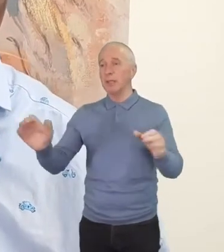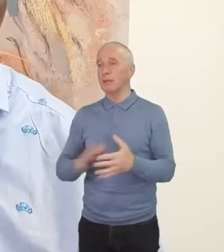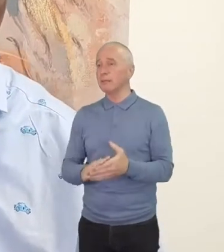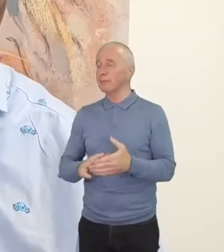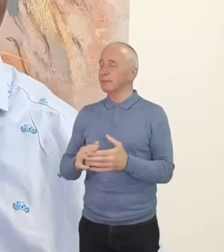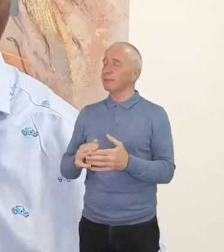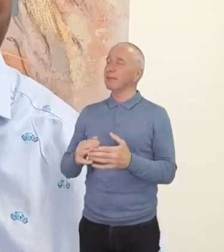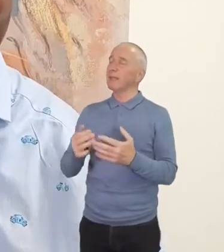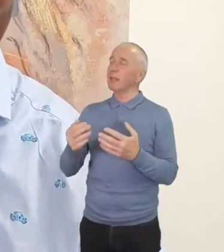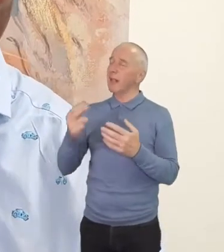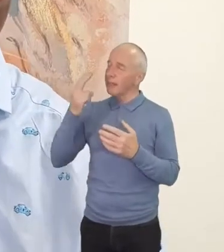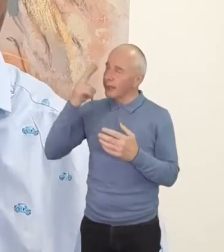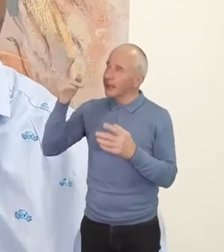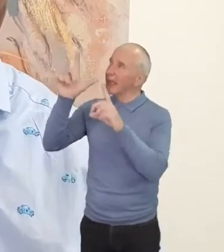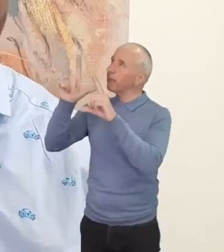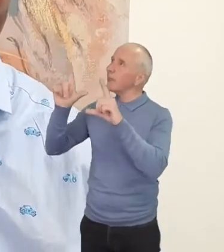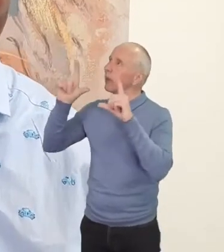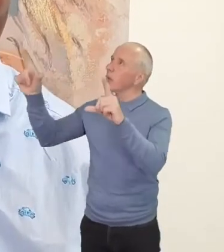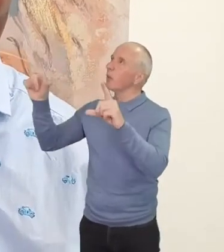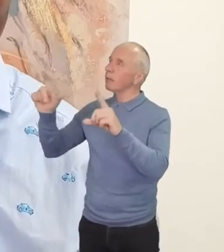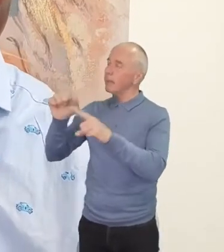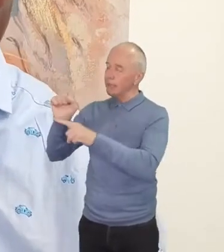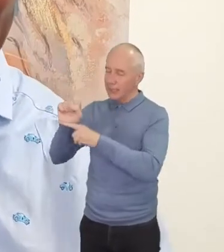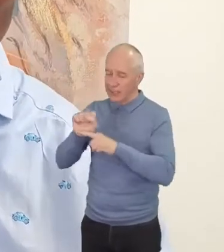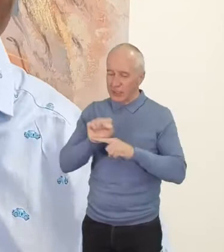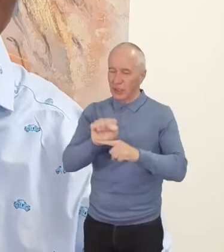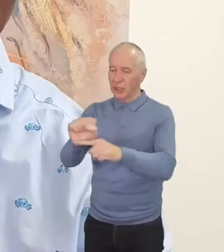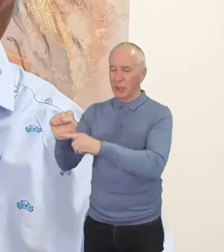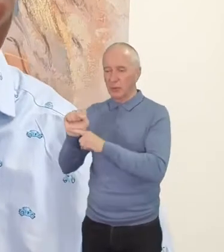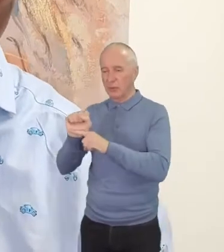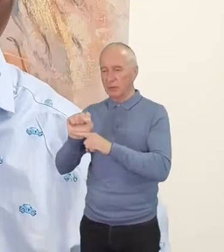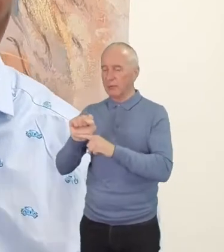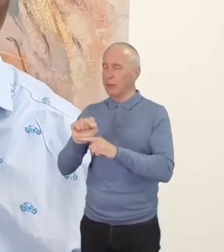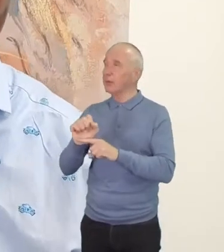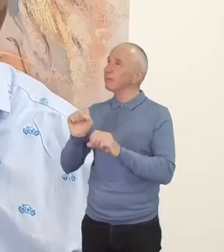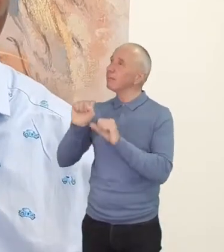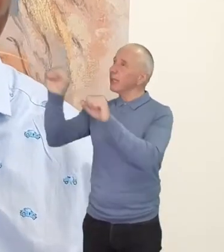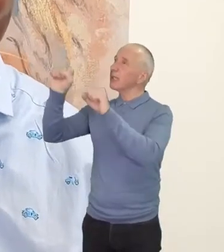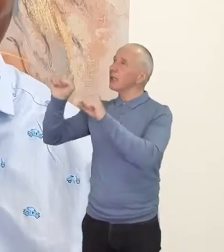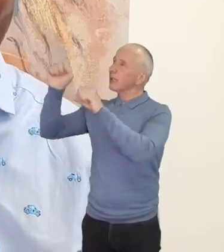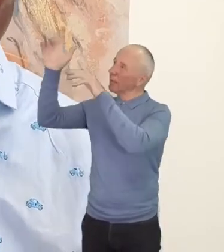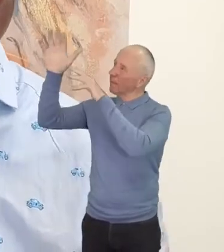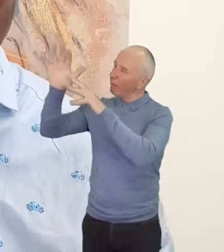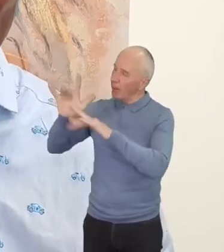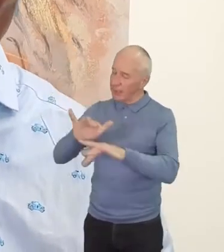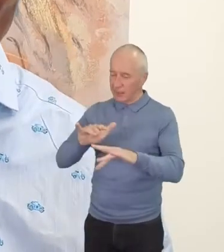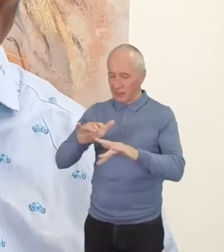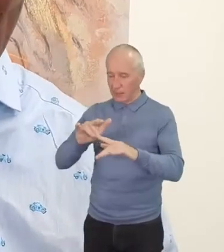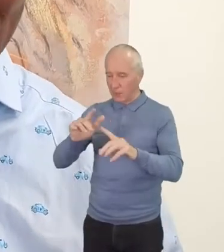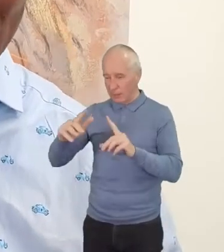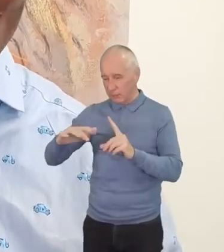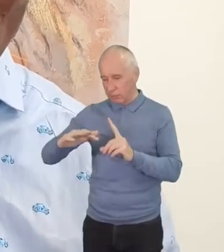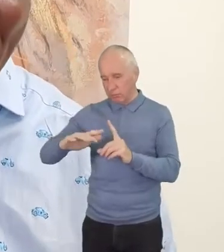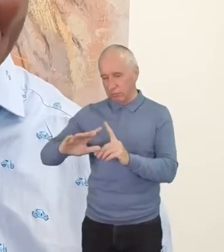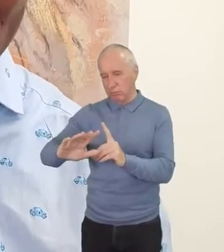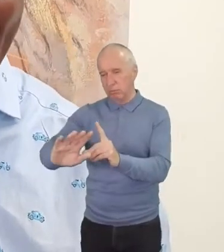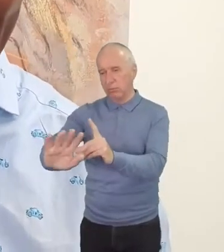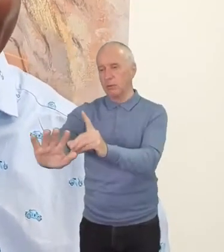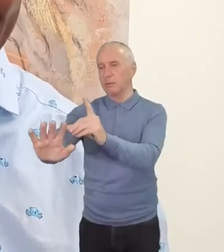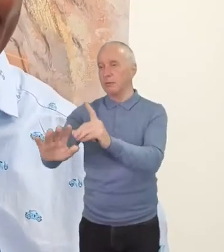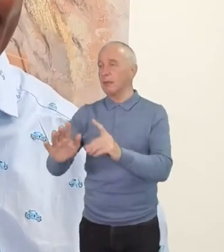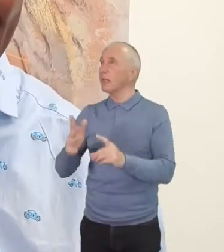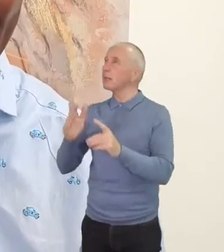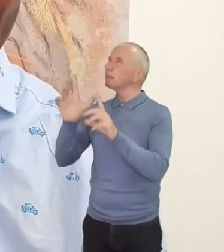of the Lord be a shield over you. May his presence go before you. May God bless the work of